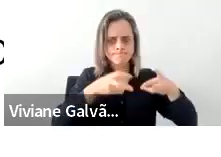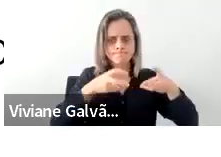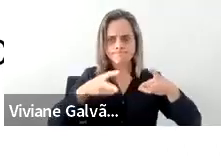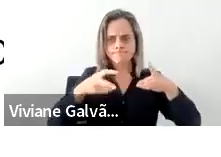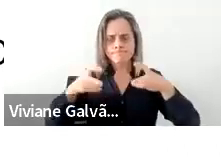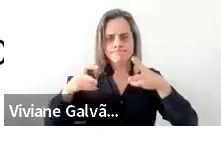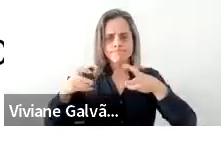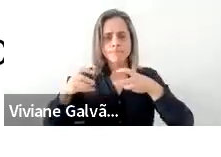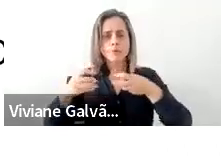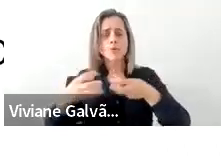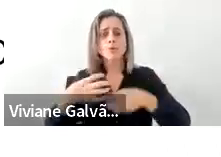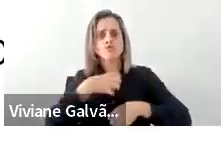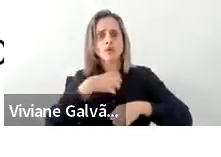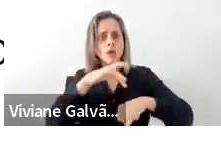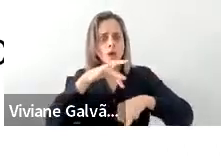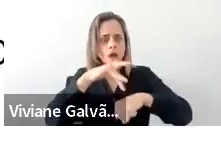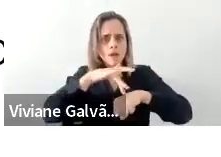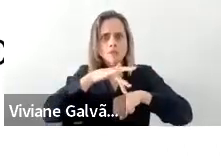Money is a crazy thing.